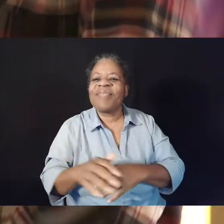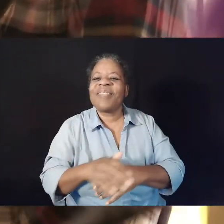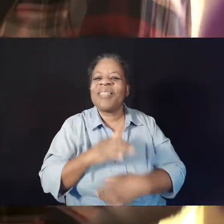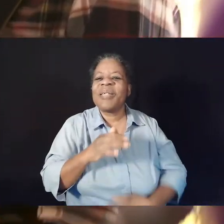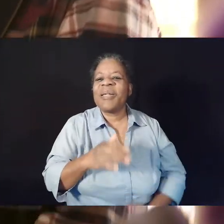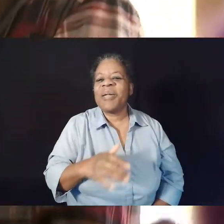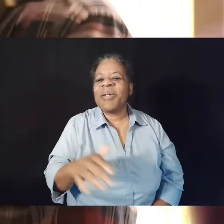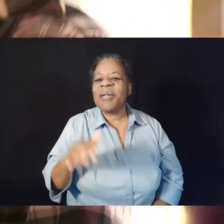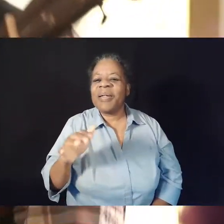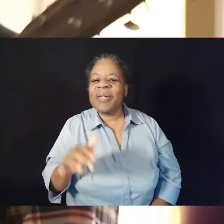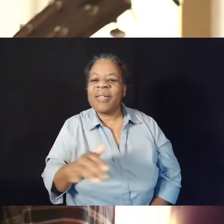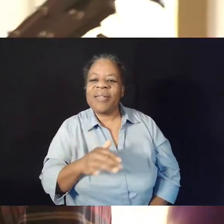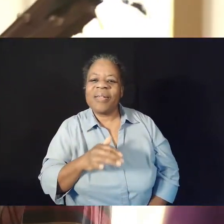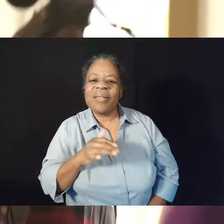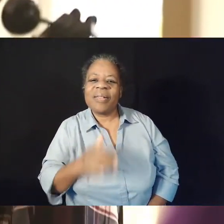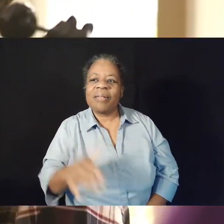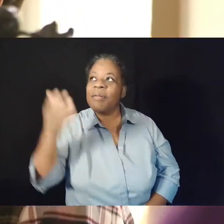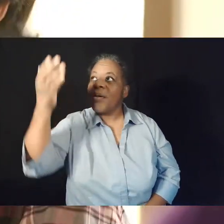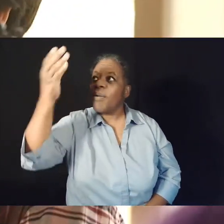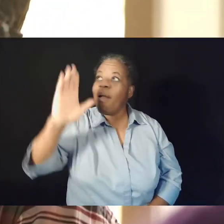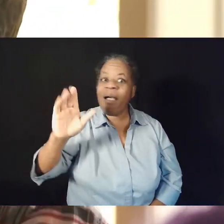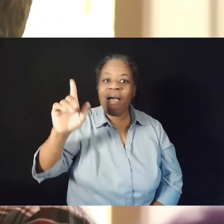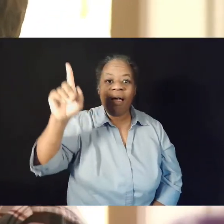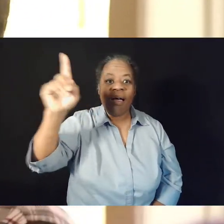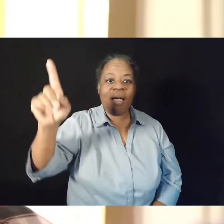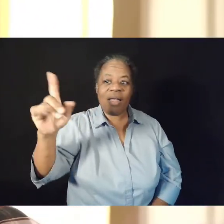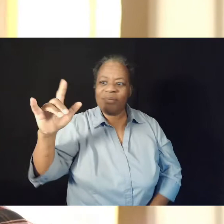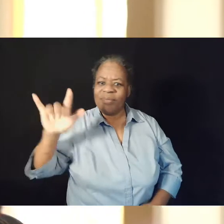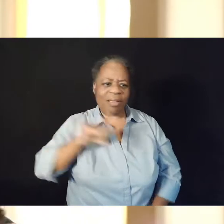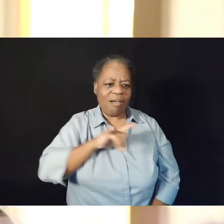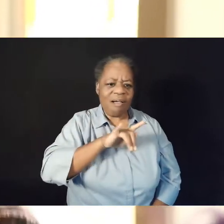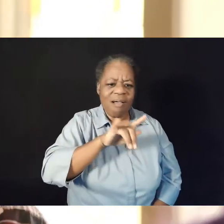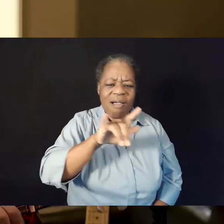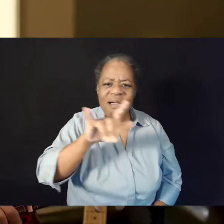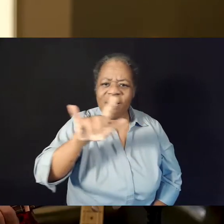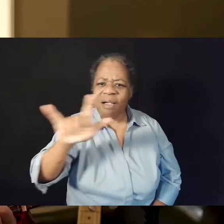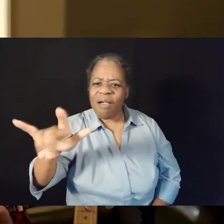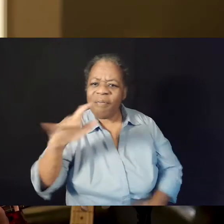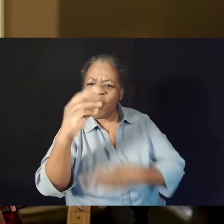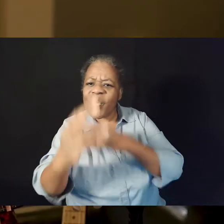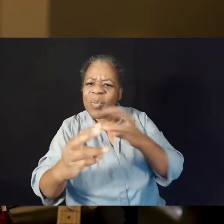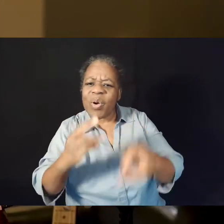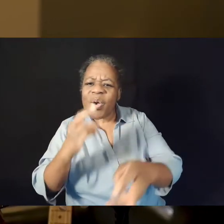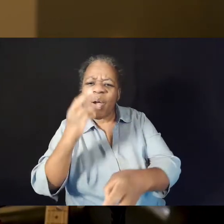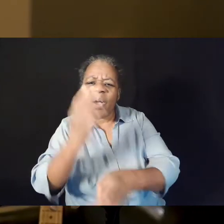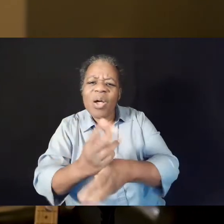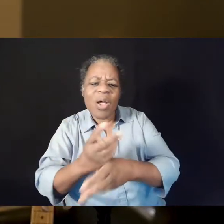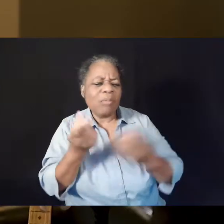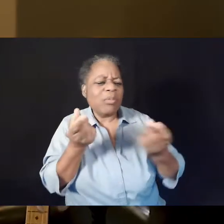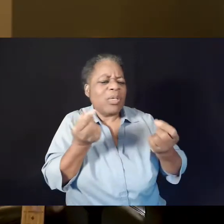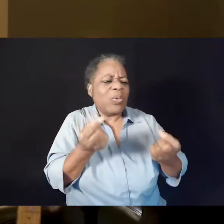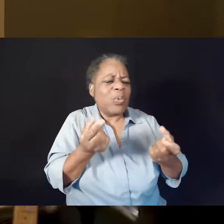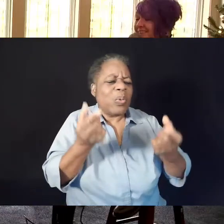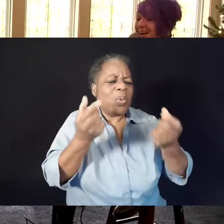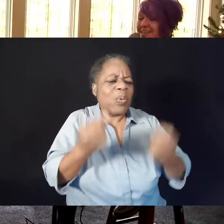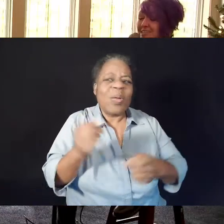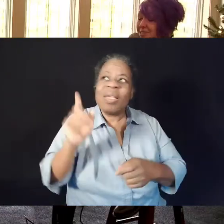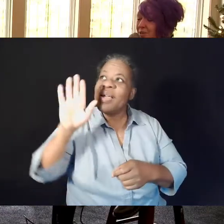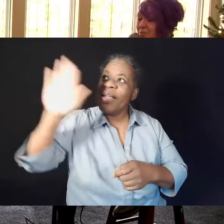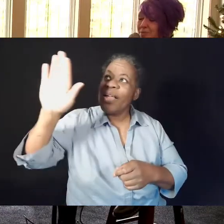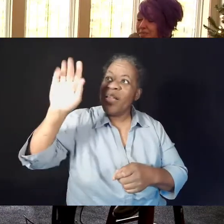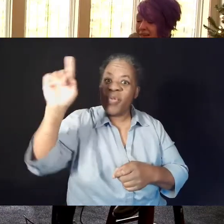For God so loved the world that he gave us, his one and only.